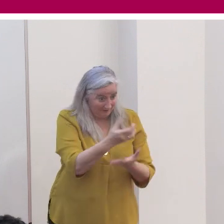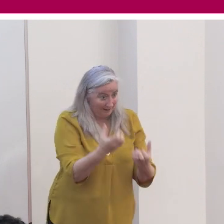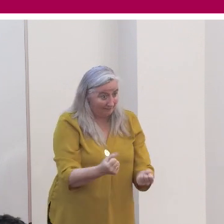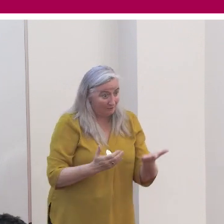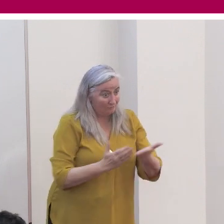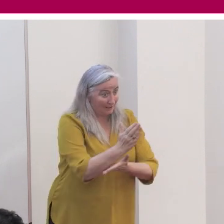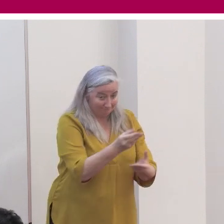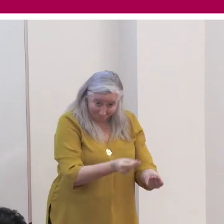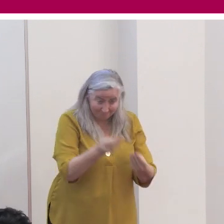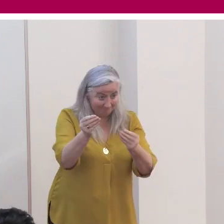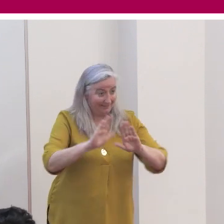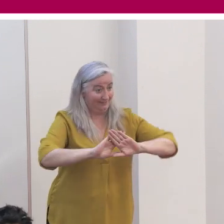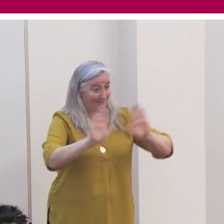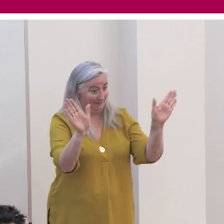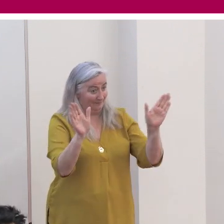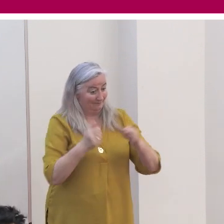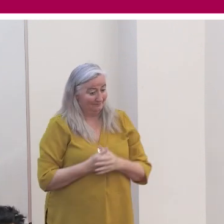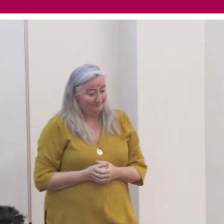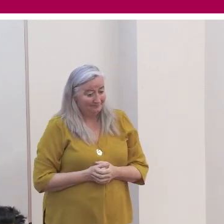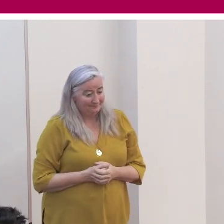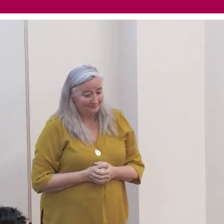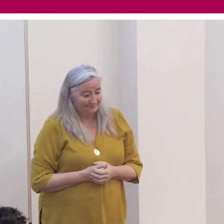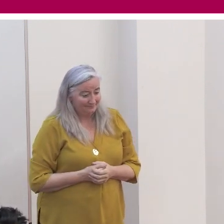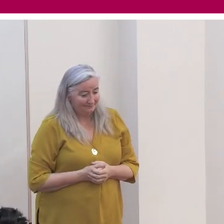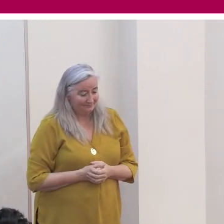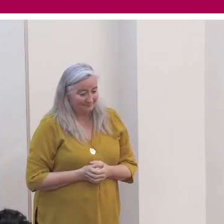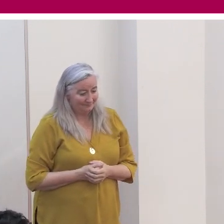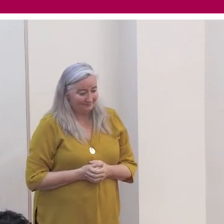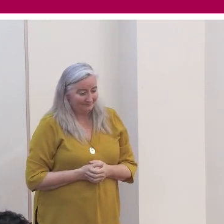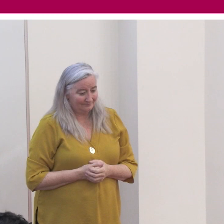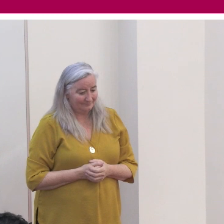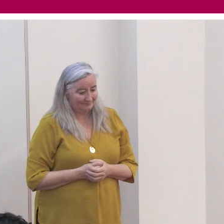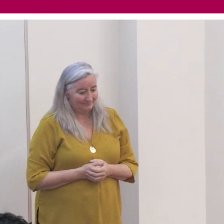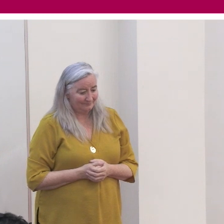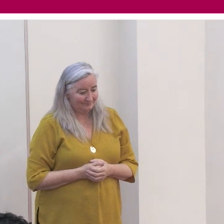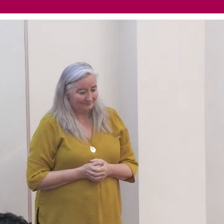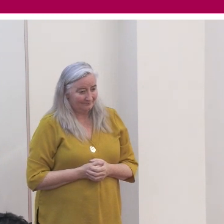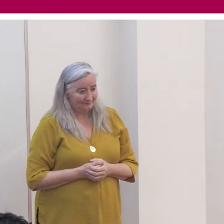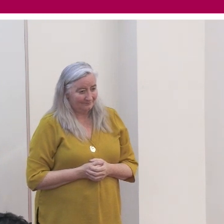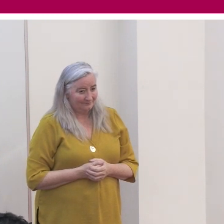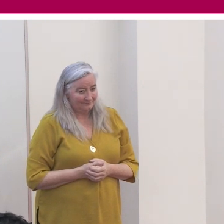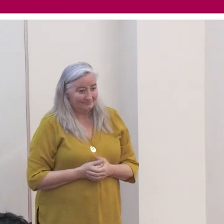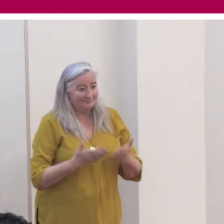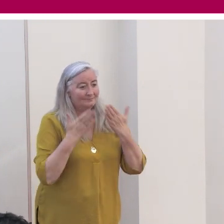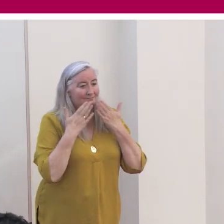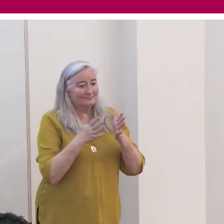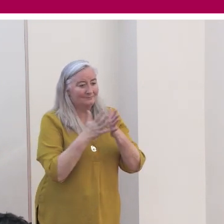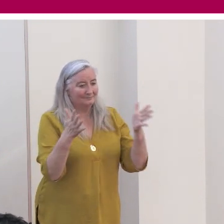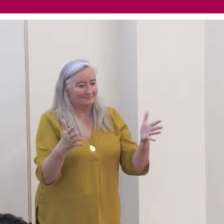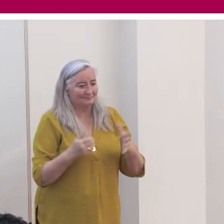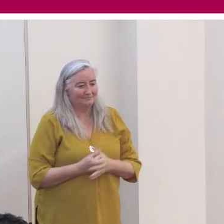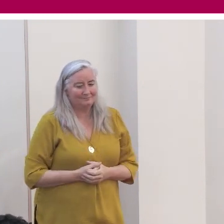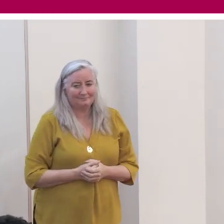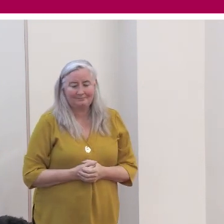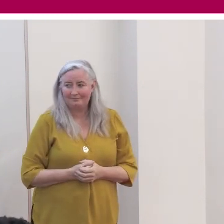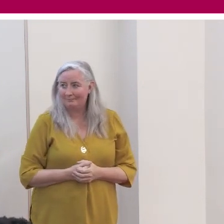of women across the different stages of proceedings and implementation. Thank you so much. Sorry for going over